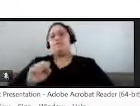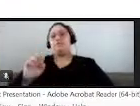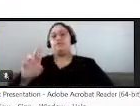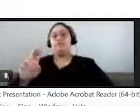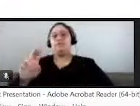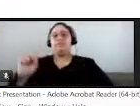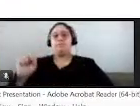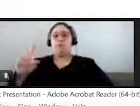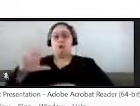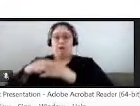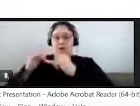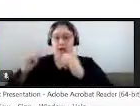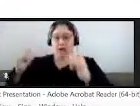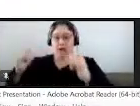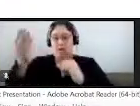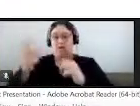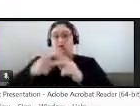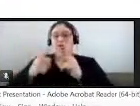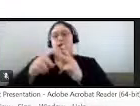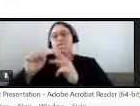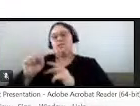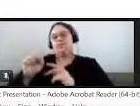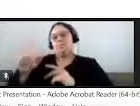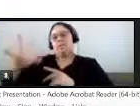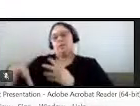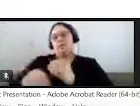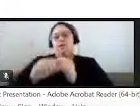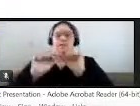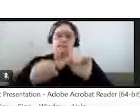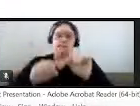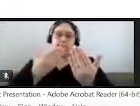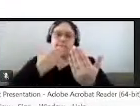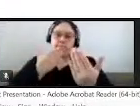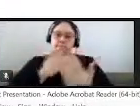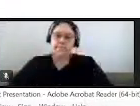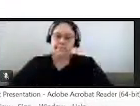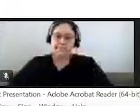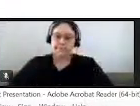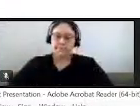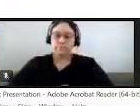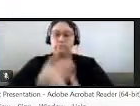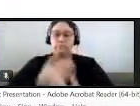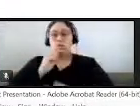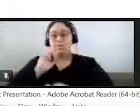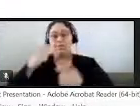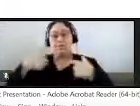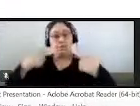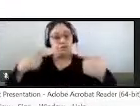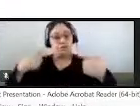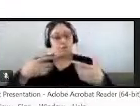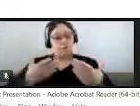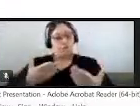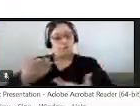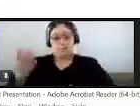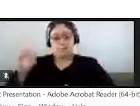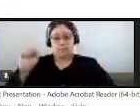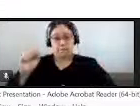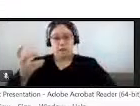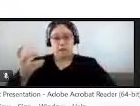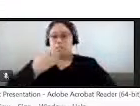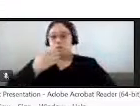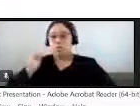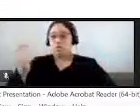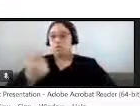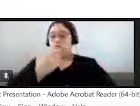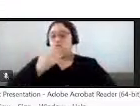who's online, and Mr. Sussman would want to add to that. Thank you. Thank you, Mr. Secretary. Mr. Stimele, thank you